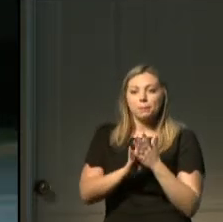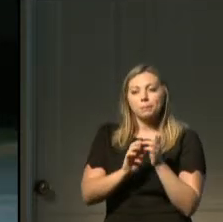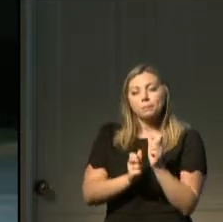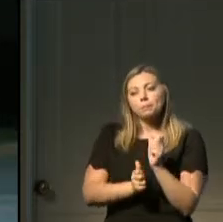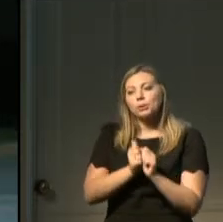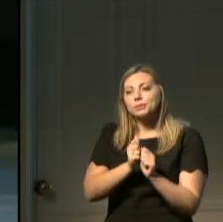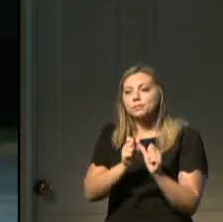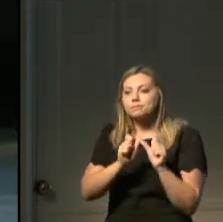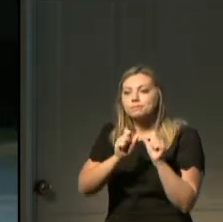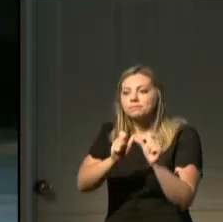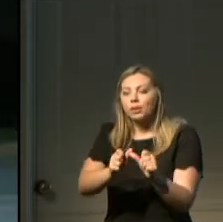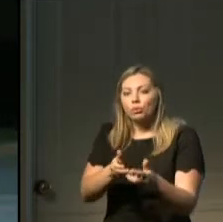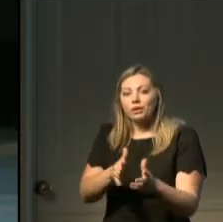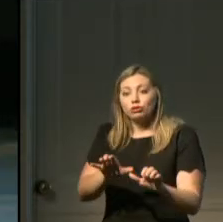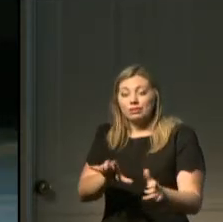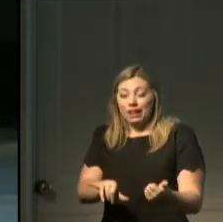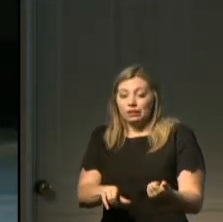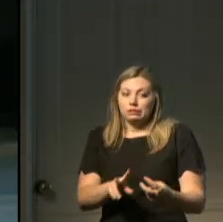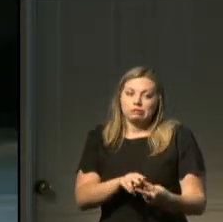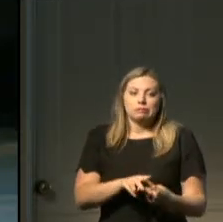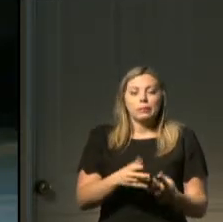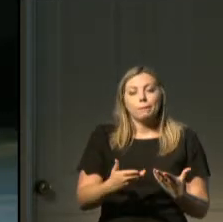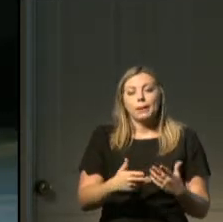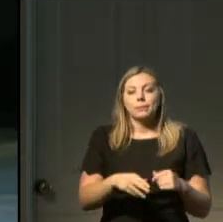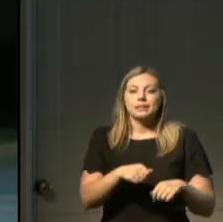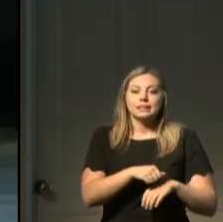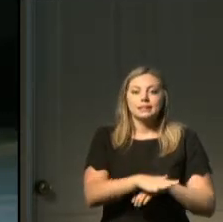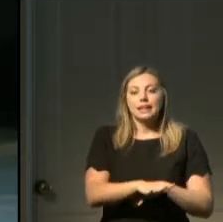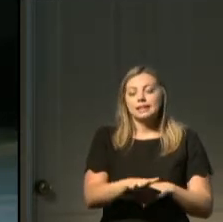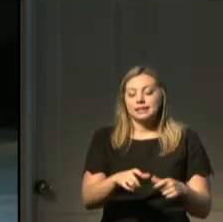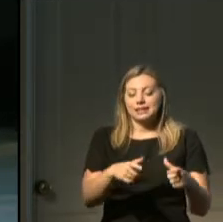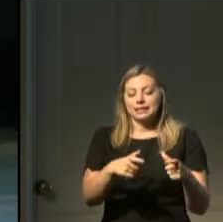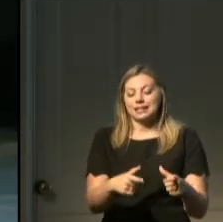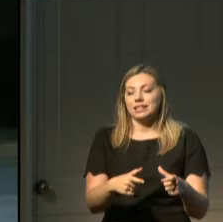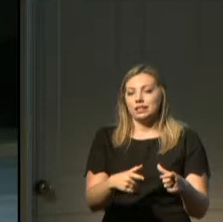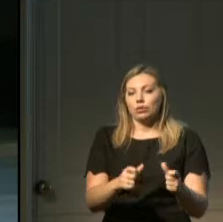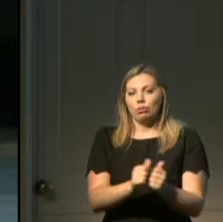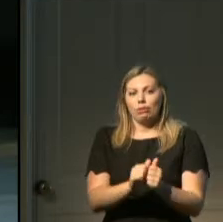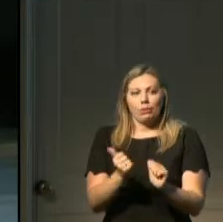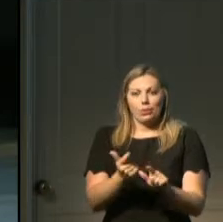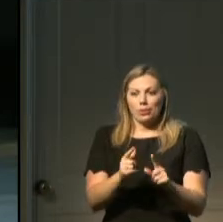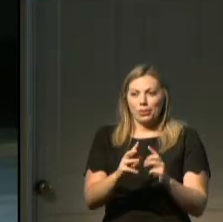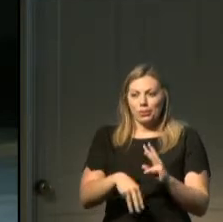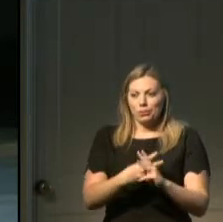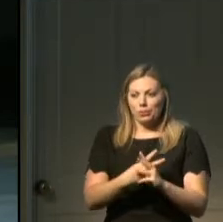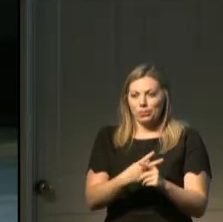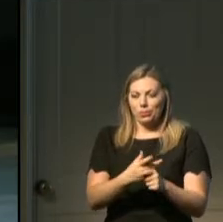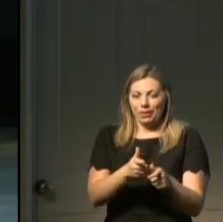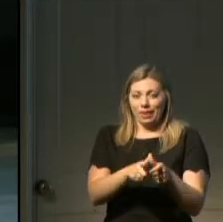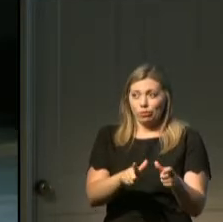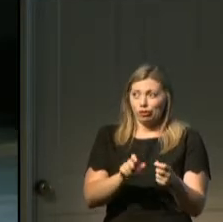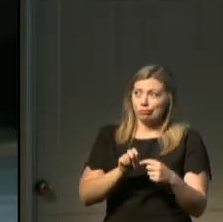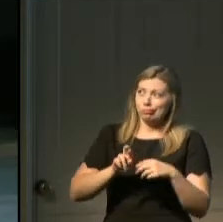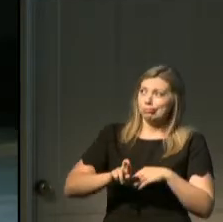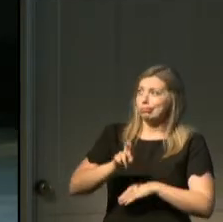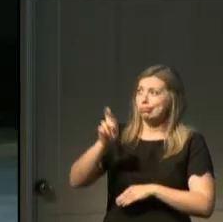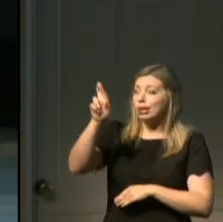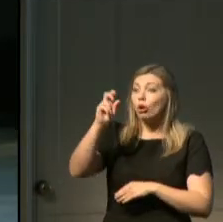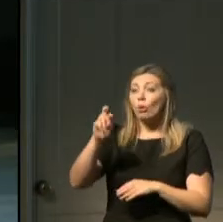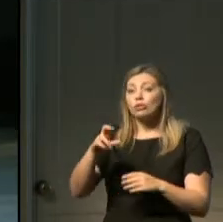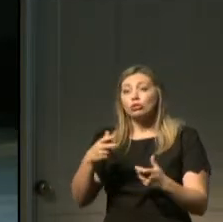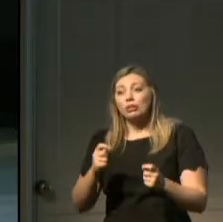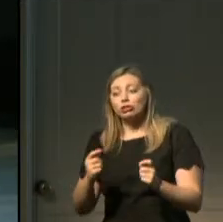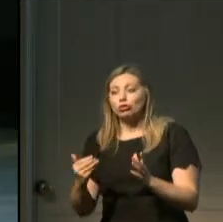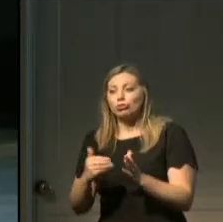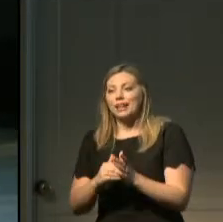mechanisms to doing that, whether it's sending a disk with all the world languages to space, or trying to reanimate the